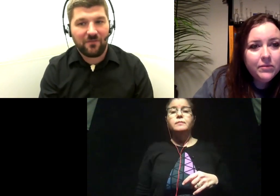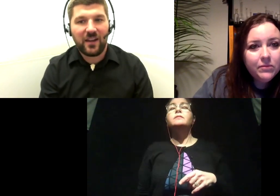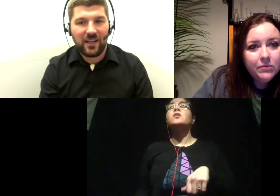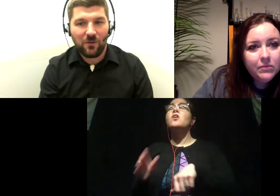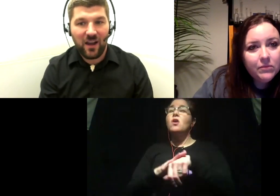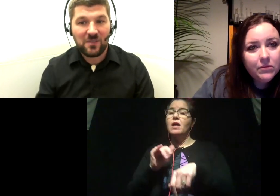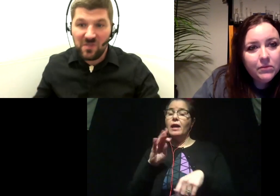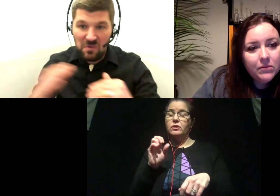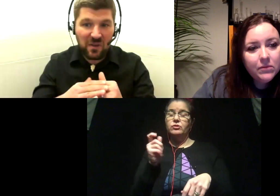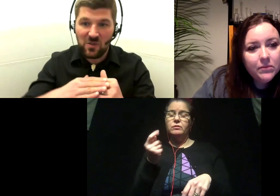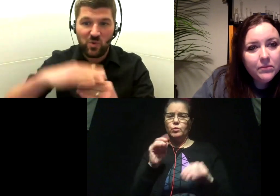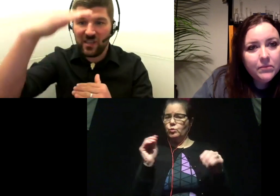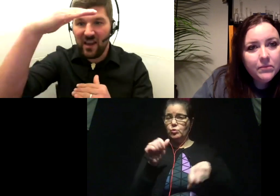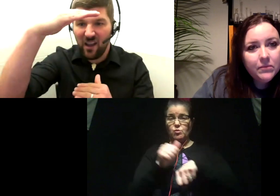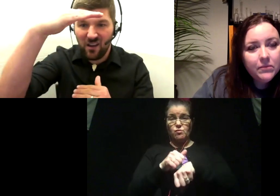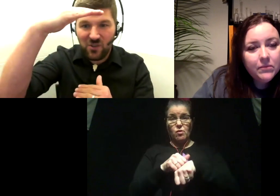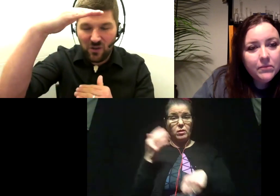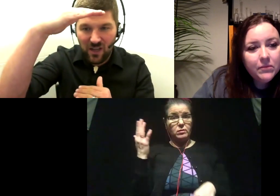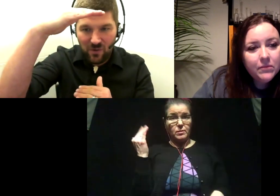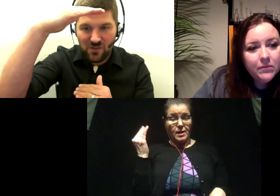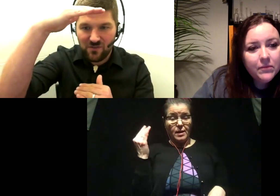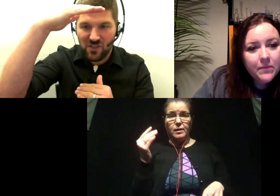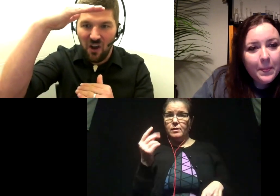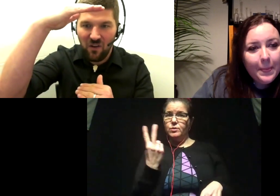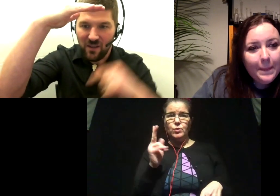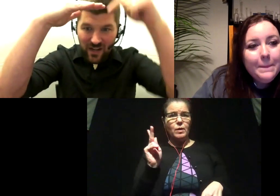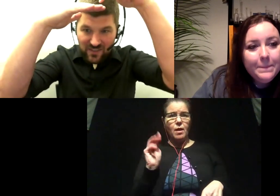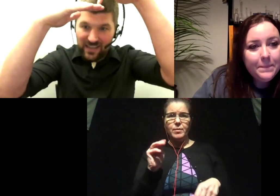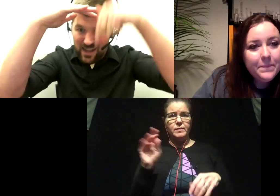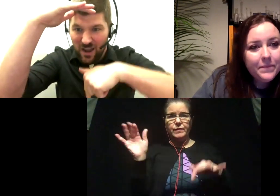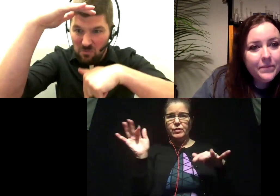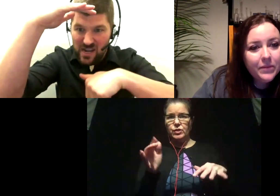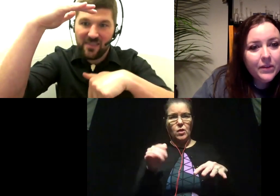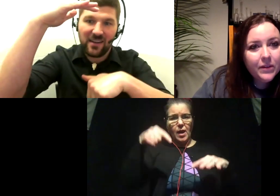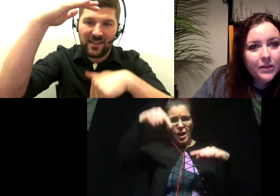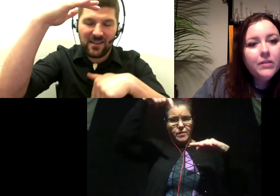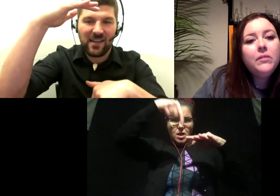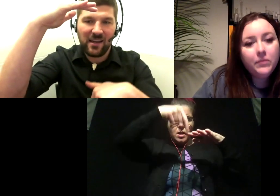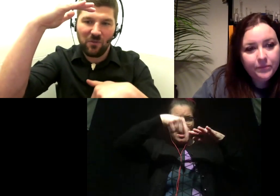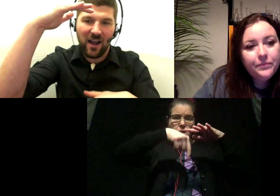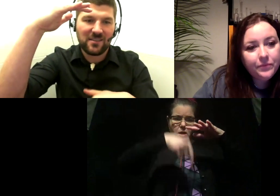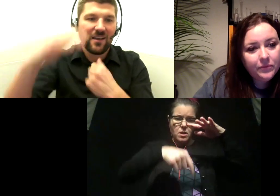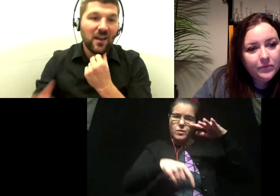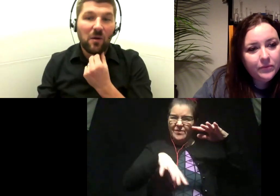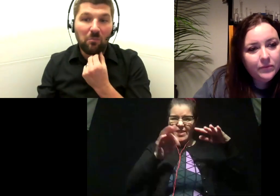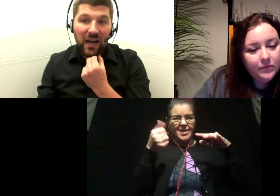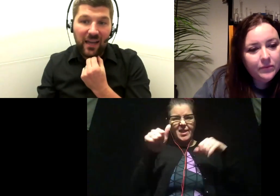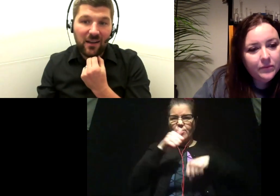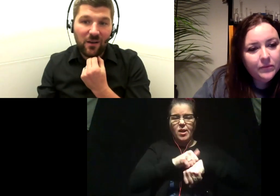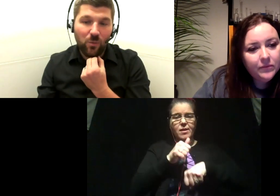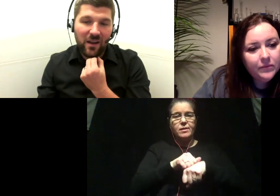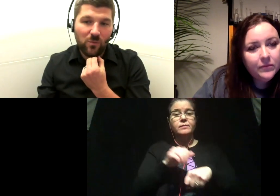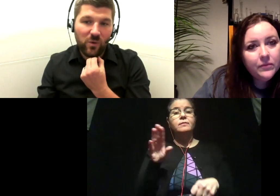end up finding any rocks simply because we're standing on 2 kilometers of snow, and we'd have to get down beneath that to get to any rocks.